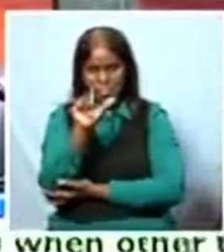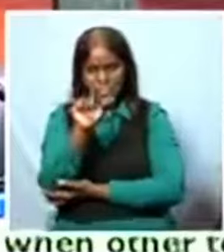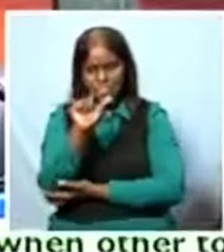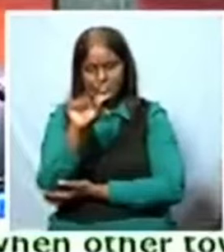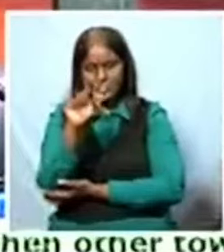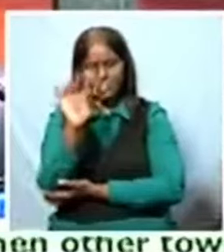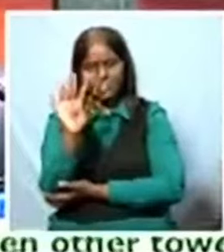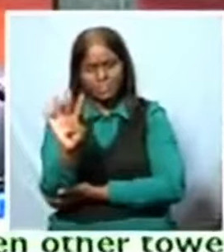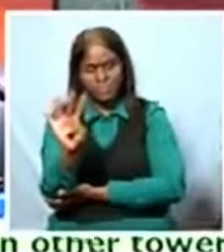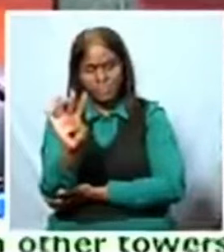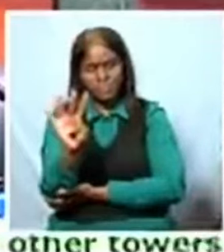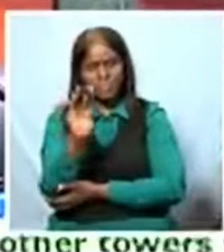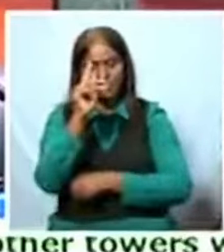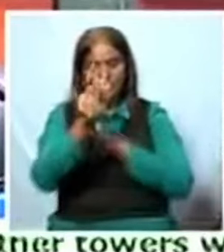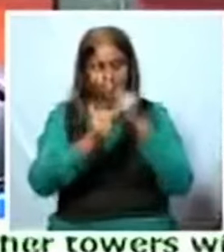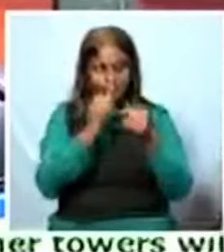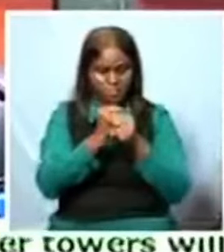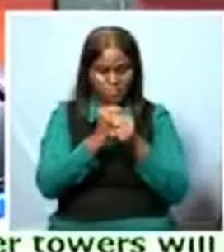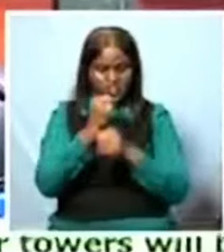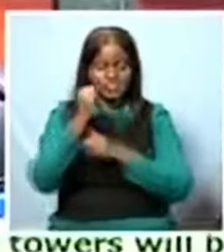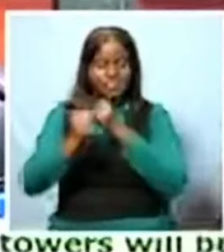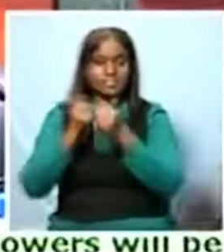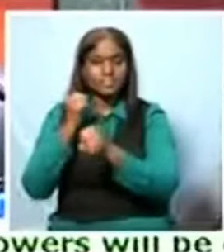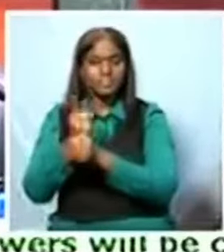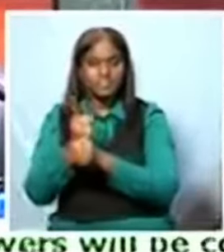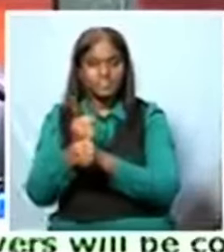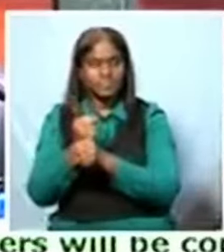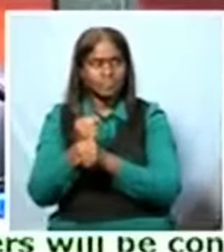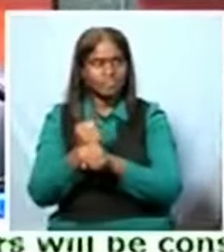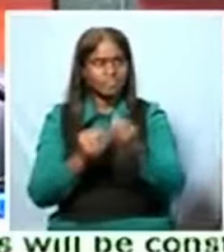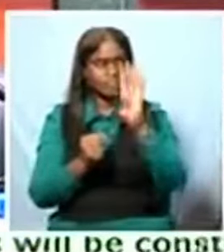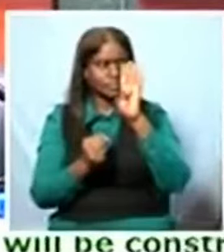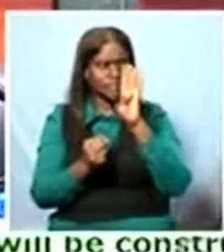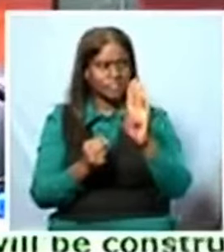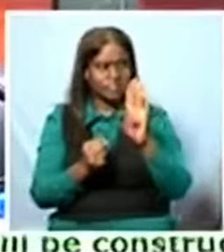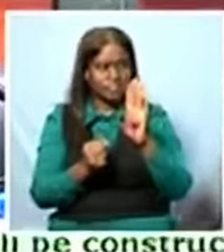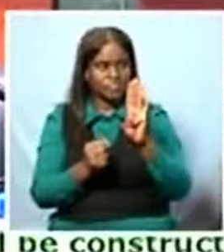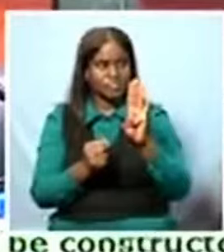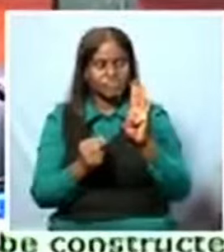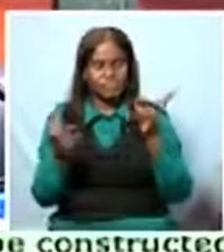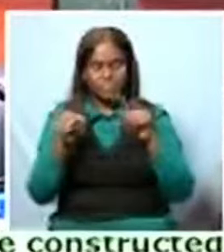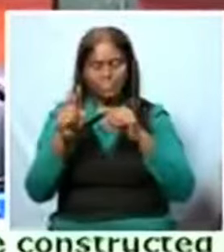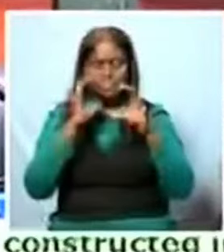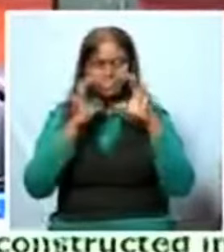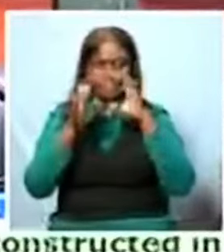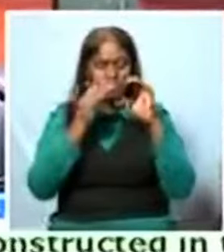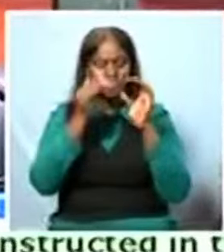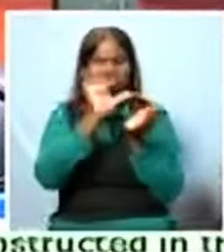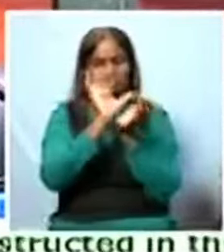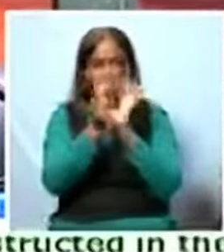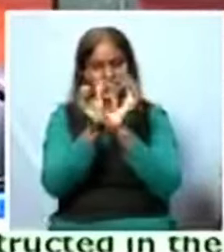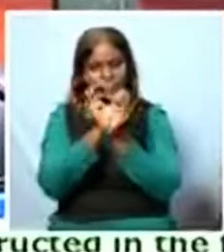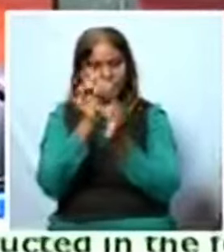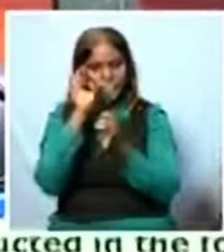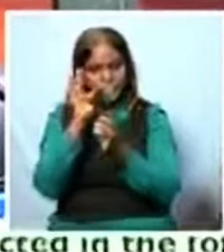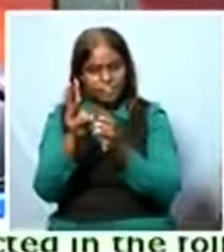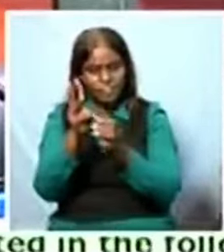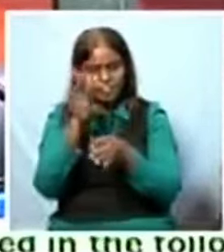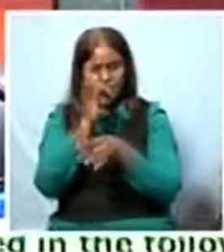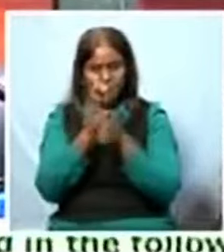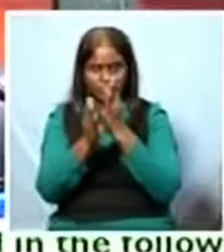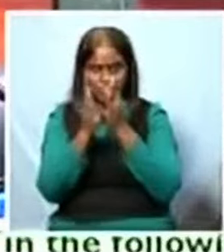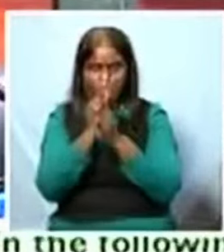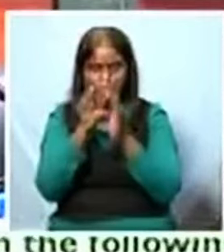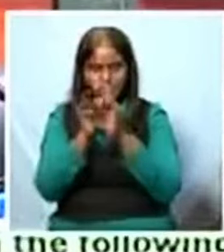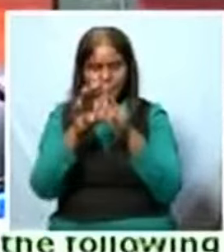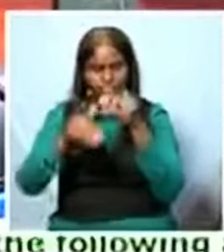to 2024, year by year? B, when communication towers will be constructed in